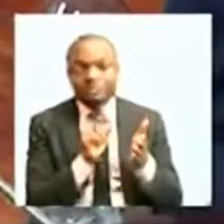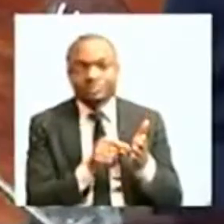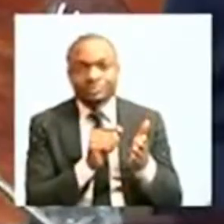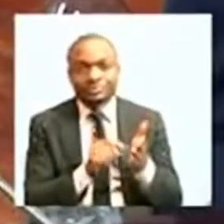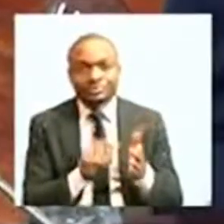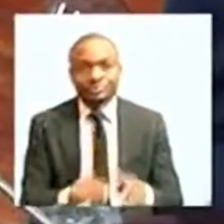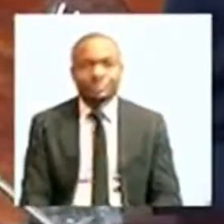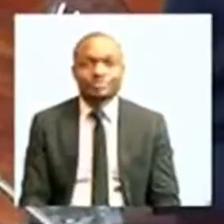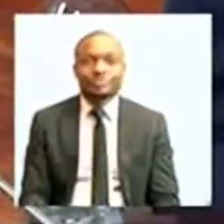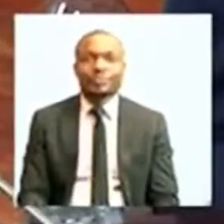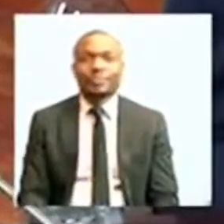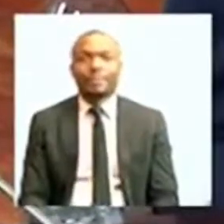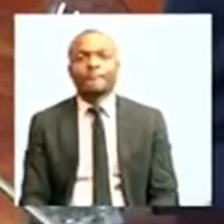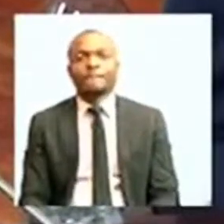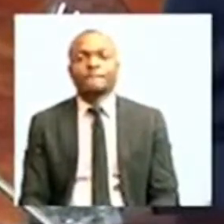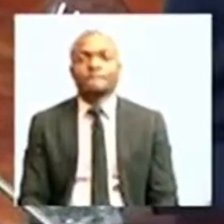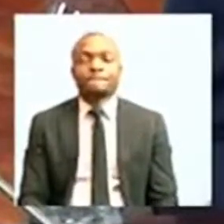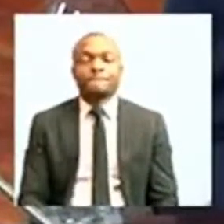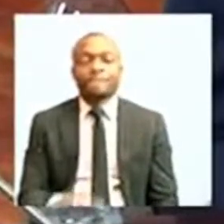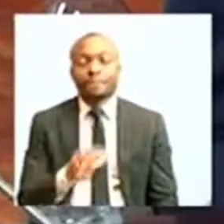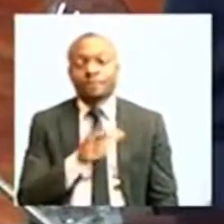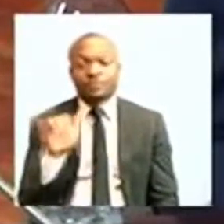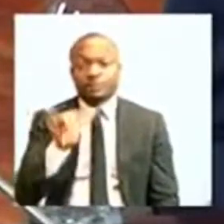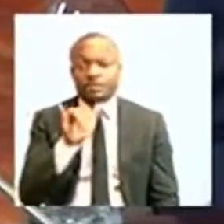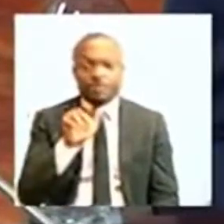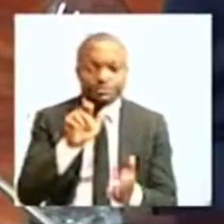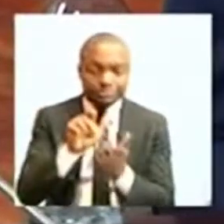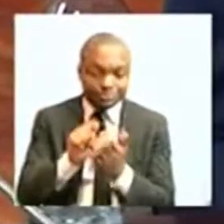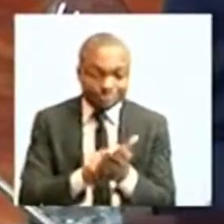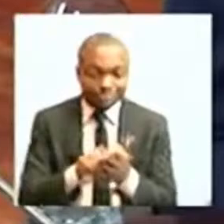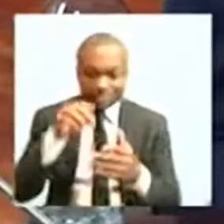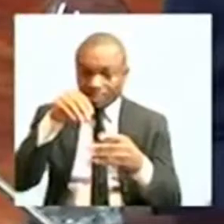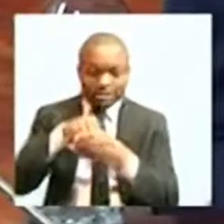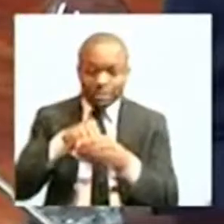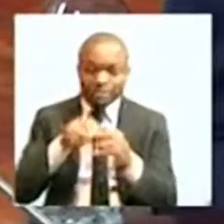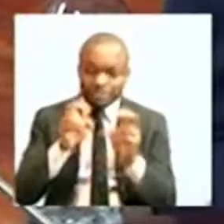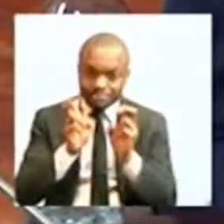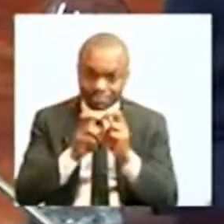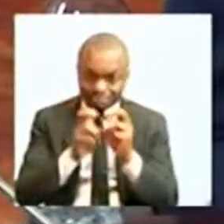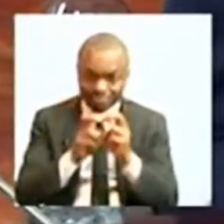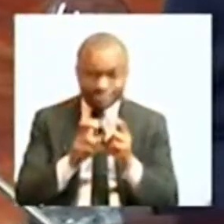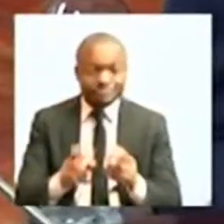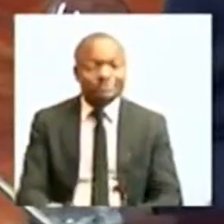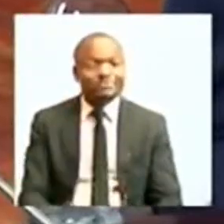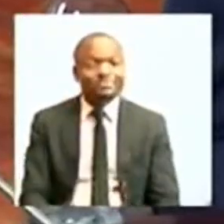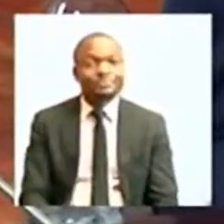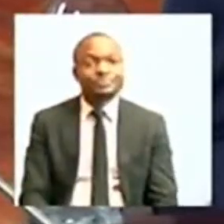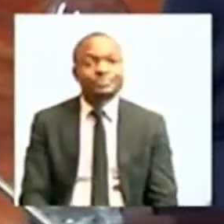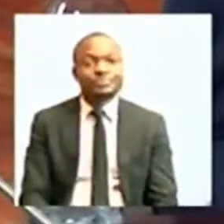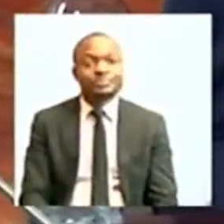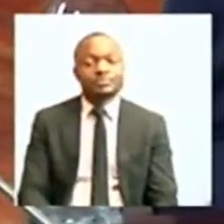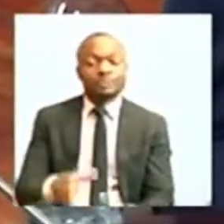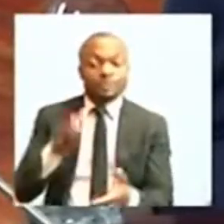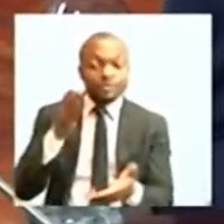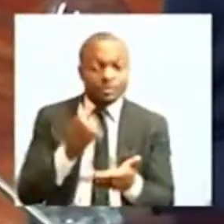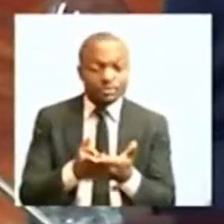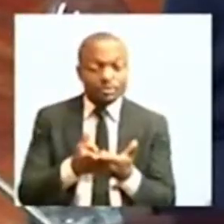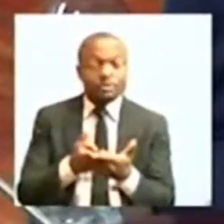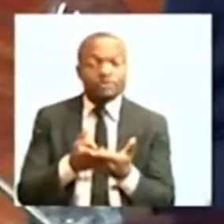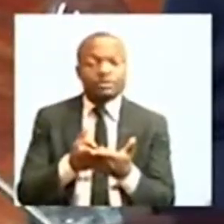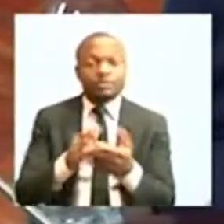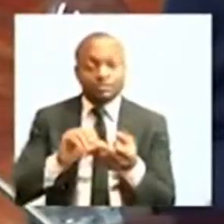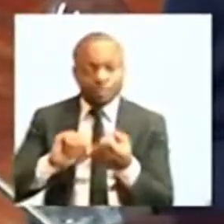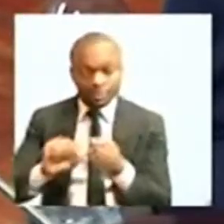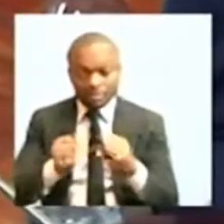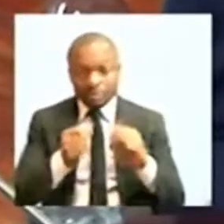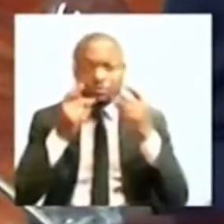is a standard provision within the contract itself. So where this is in order to safeguard